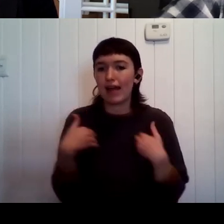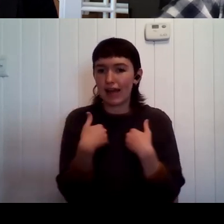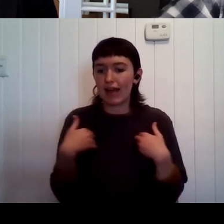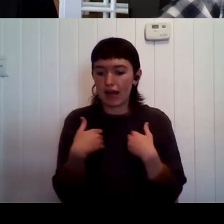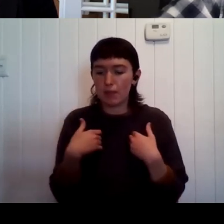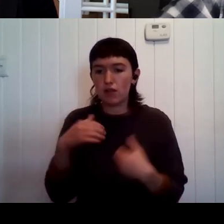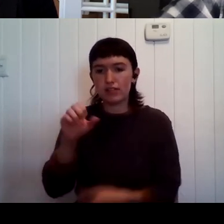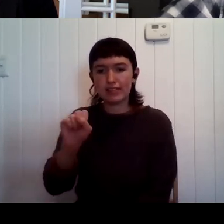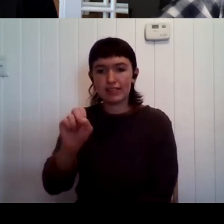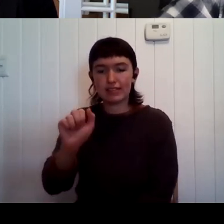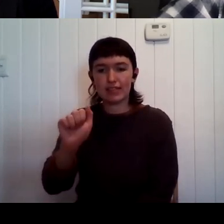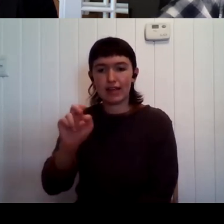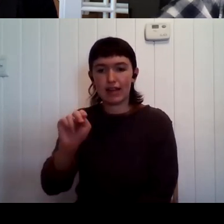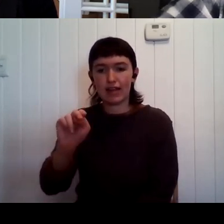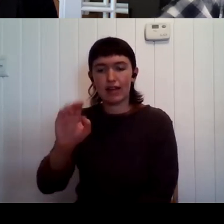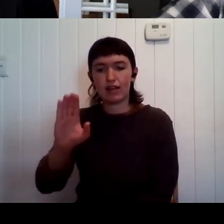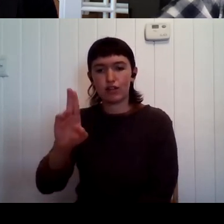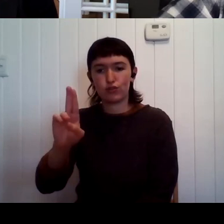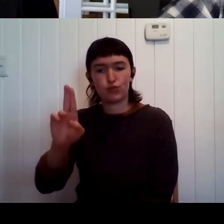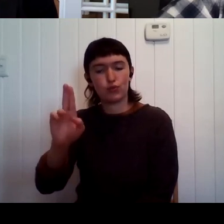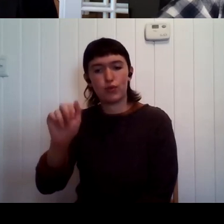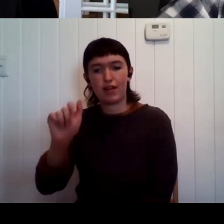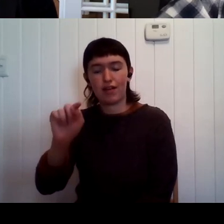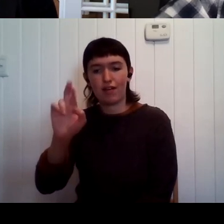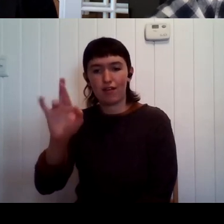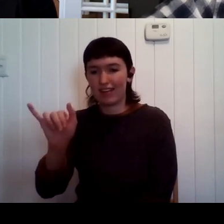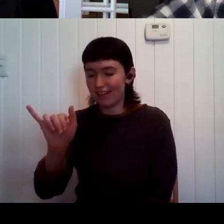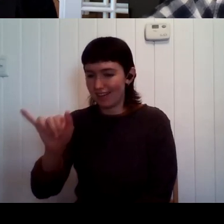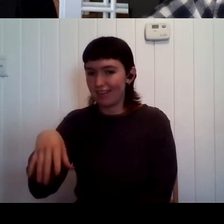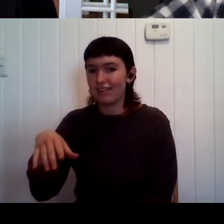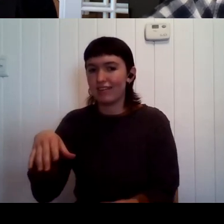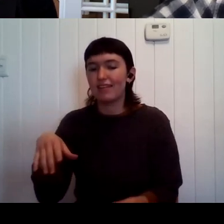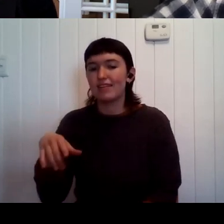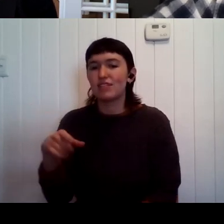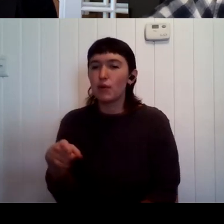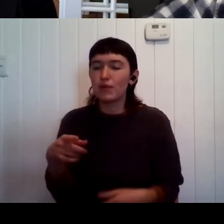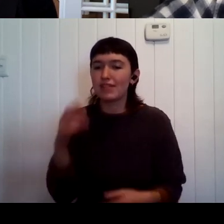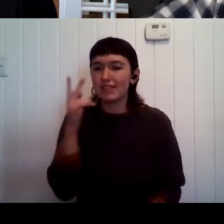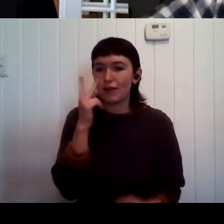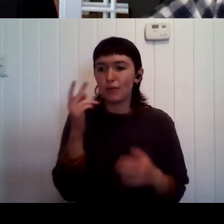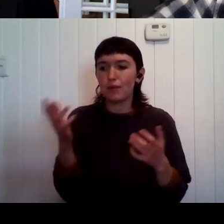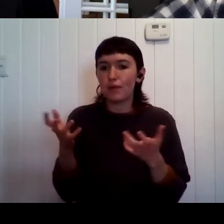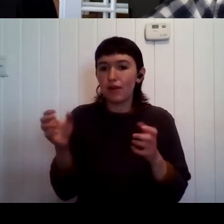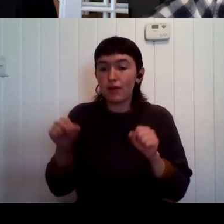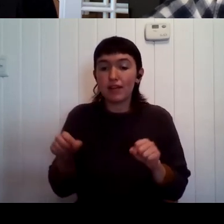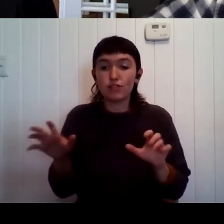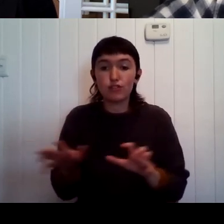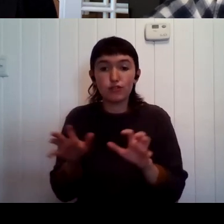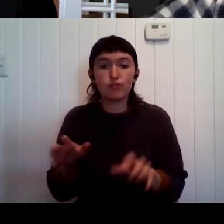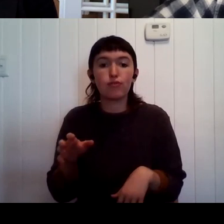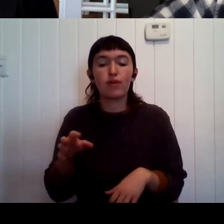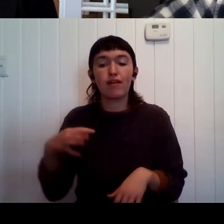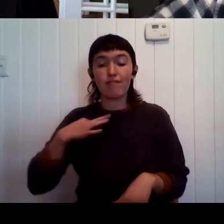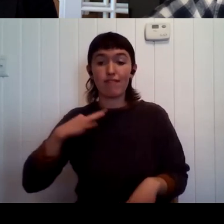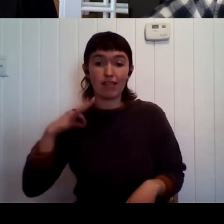you can do for volunteer work with them. Sometimes there are certain contests or